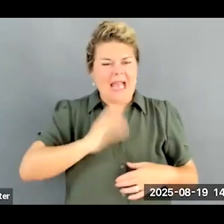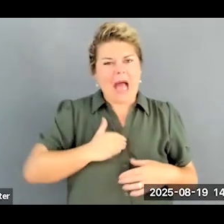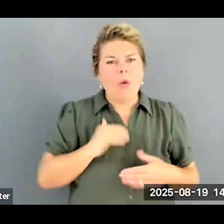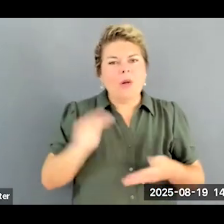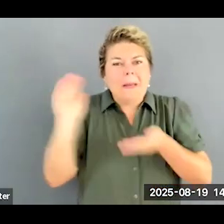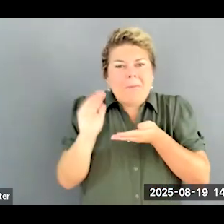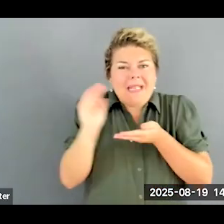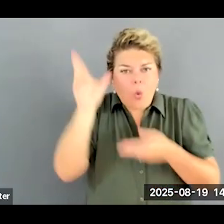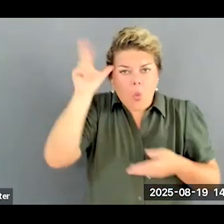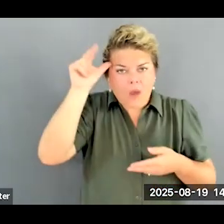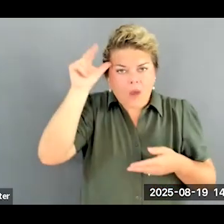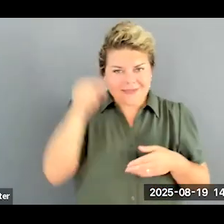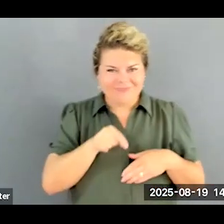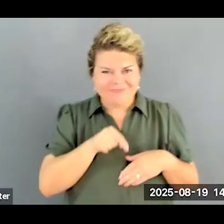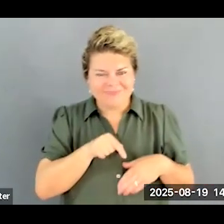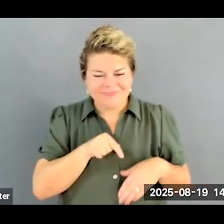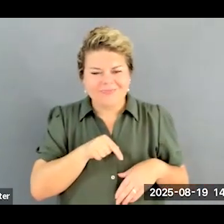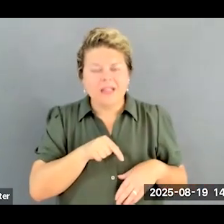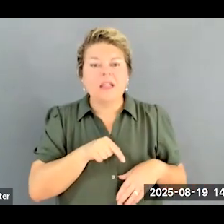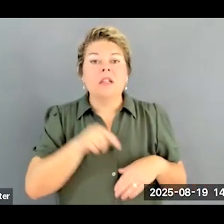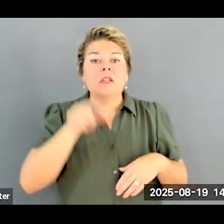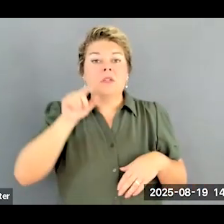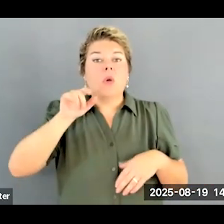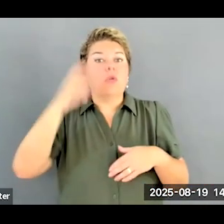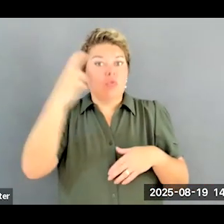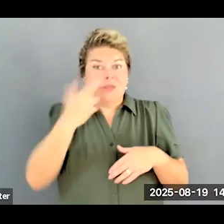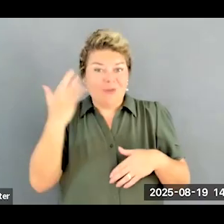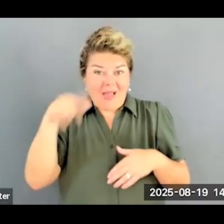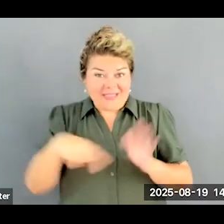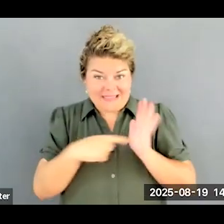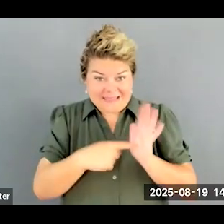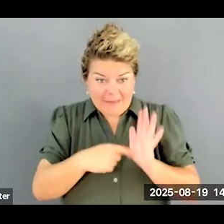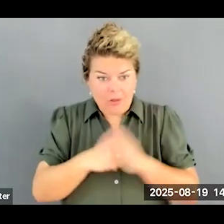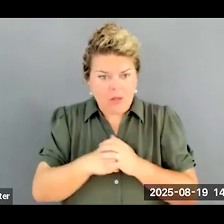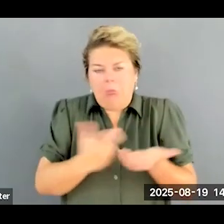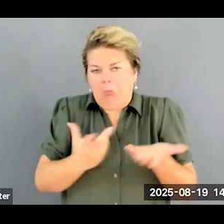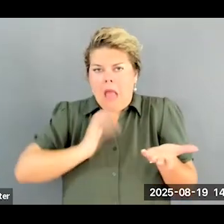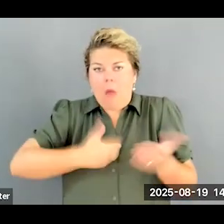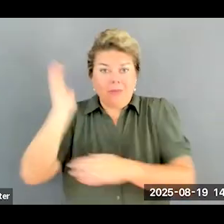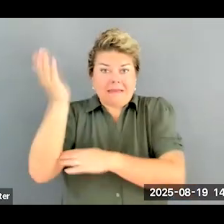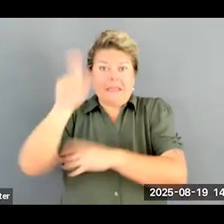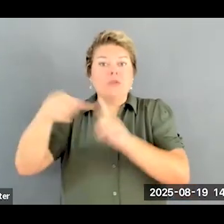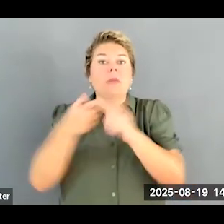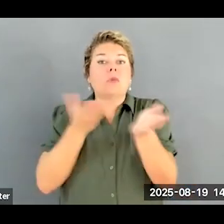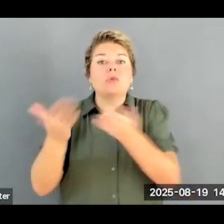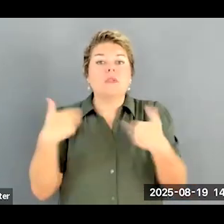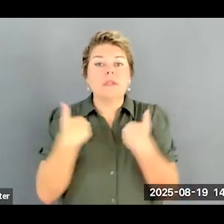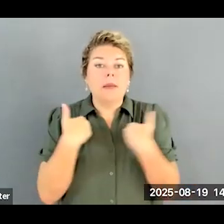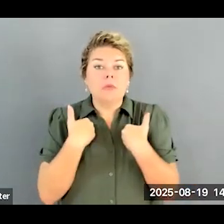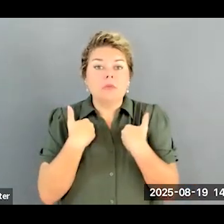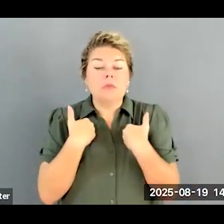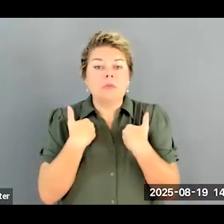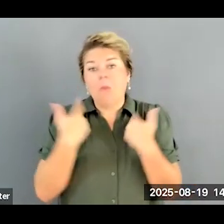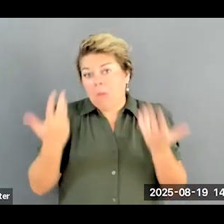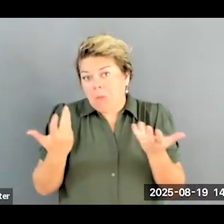miniature horse. So the context for this example, your presentation is about service animals.